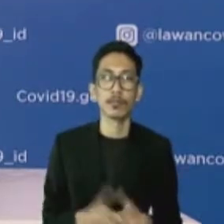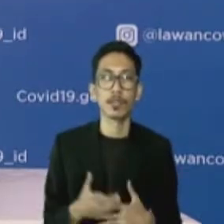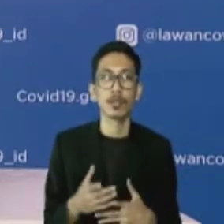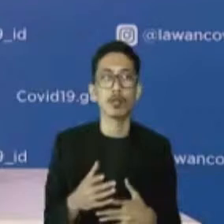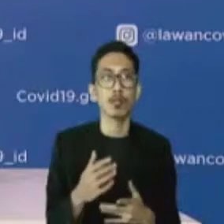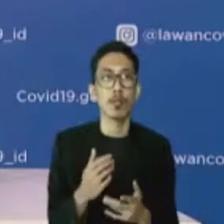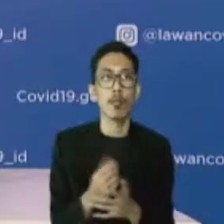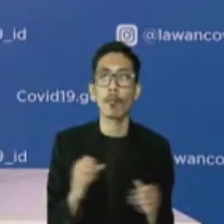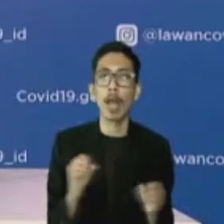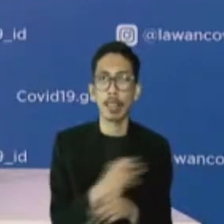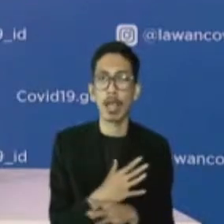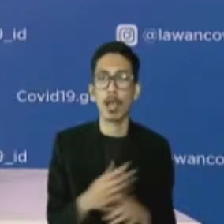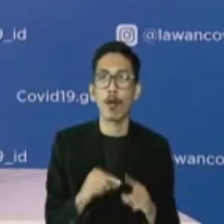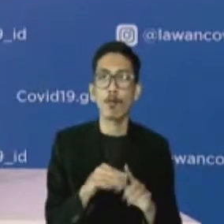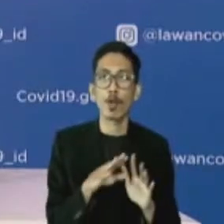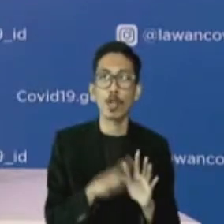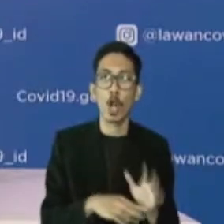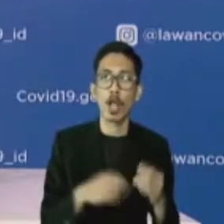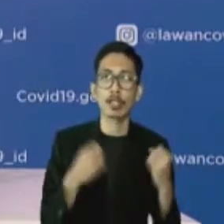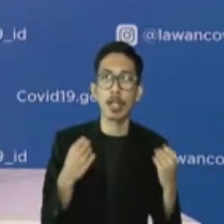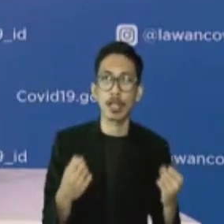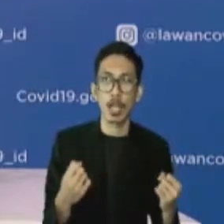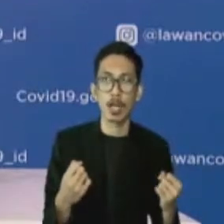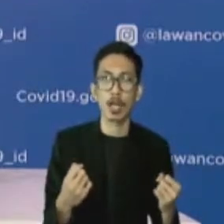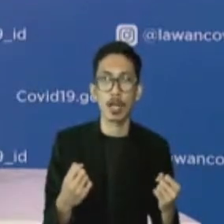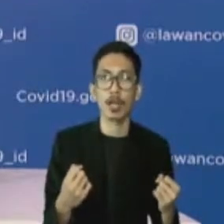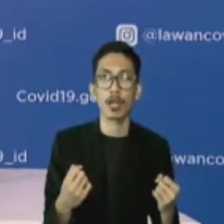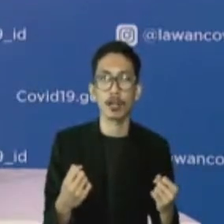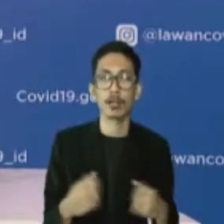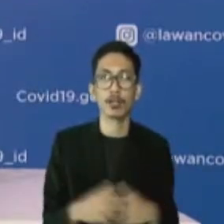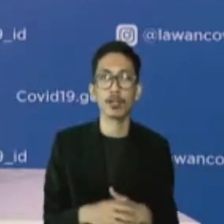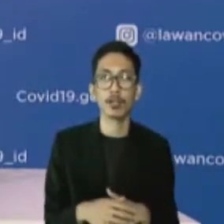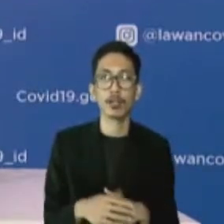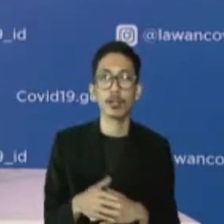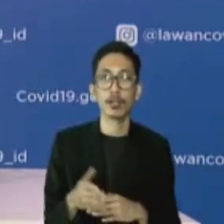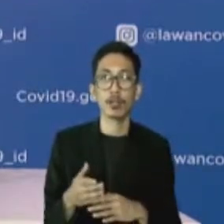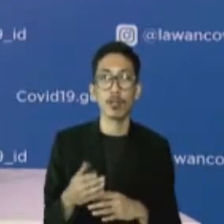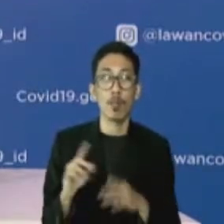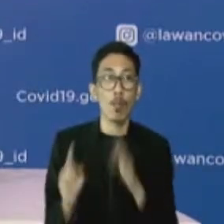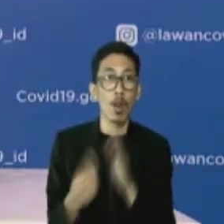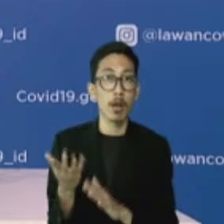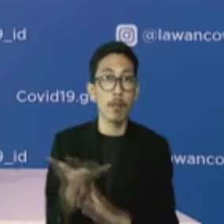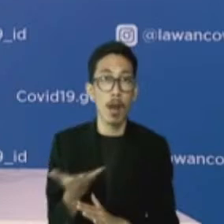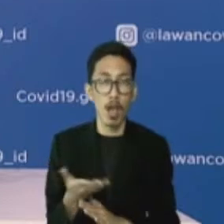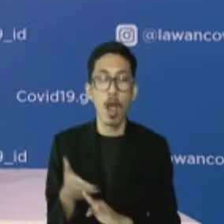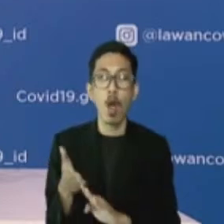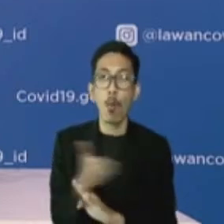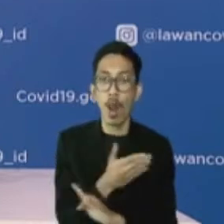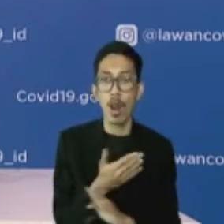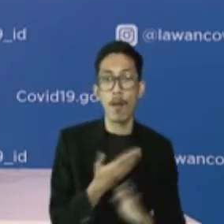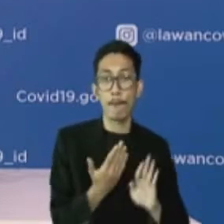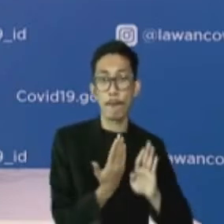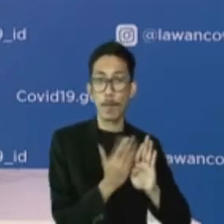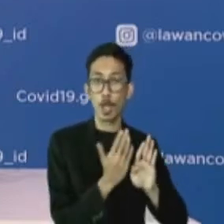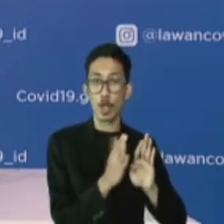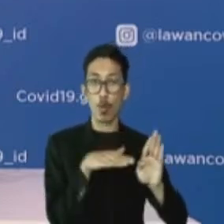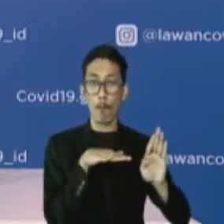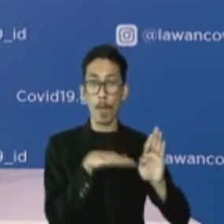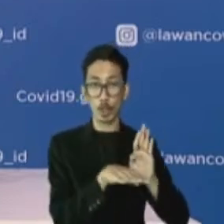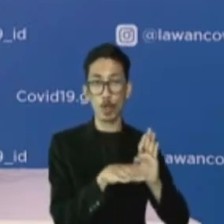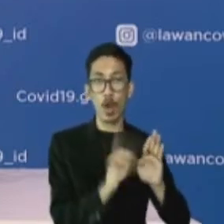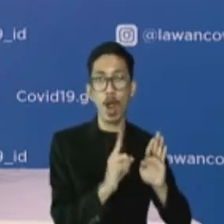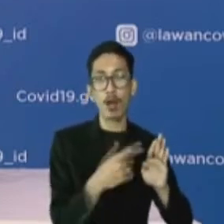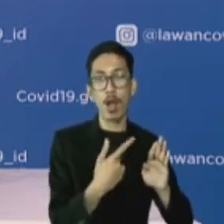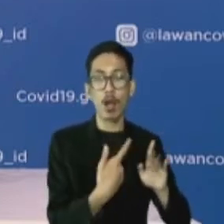health protocols, starting from the adequacy of masks and washing facilities, as well as the ability of the